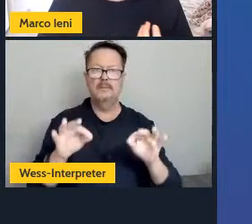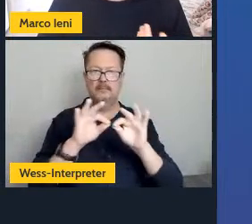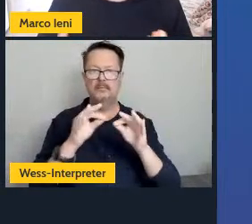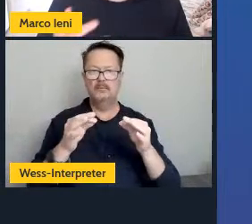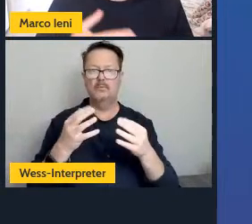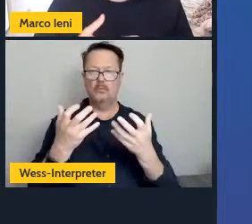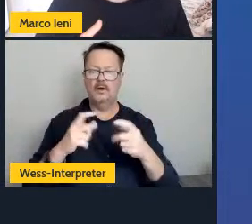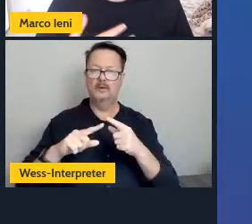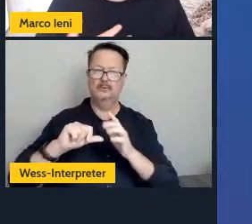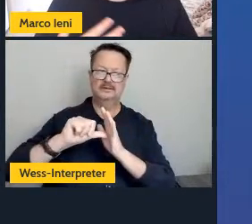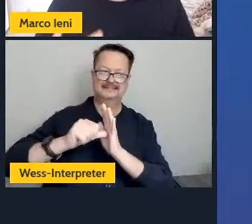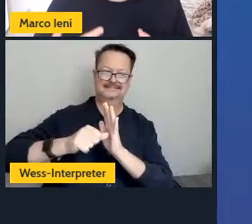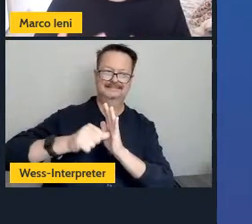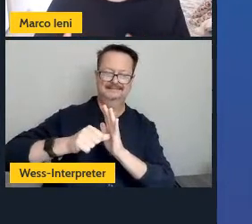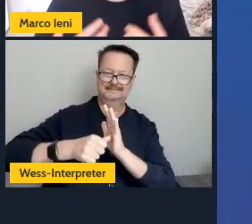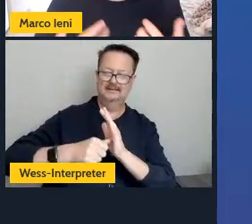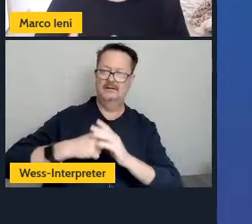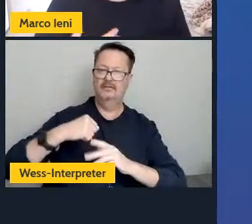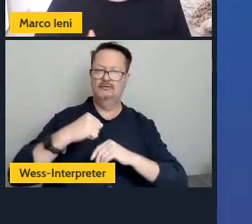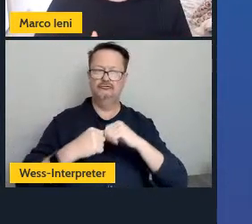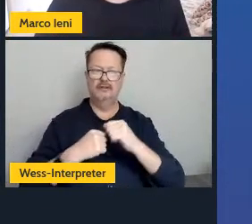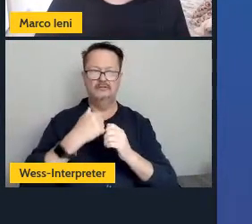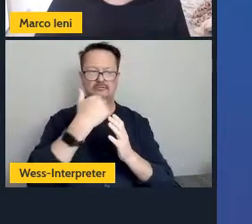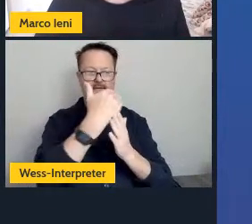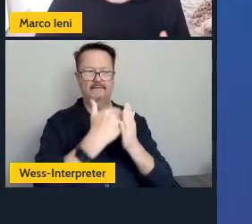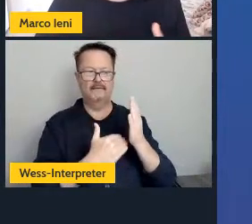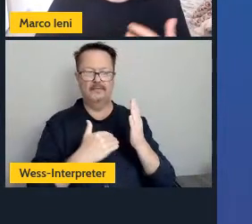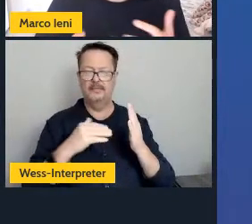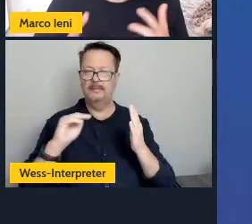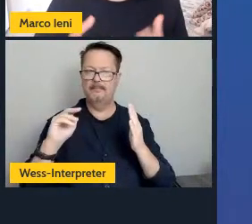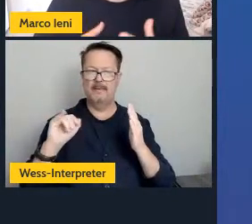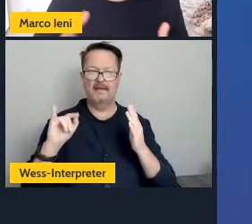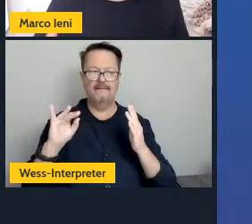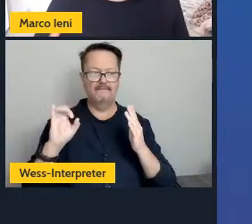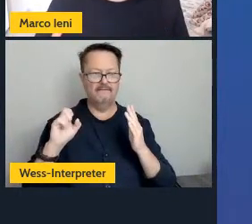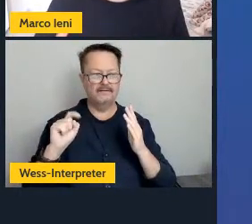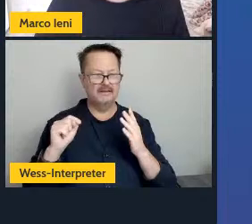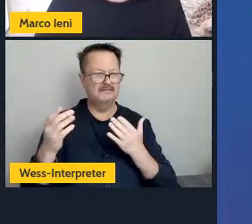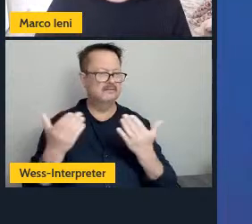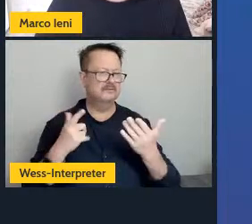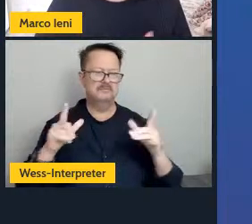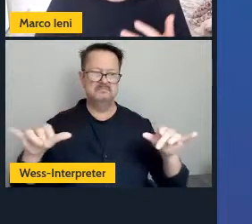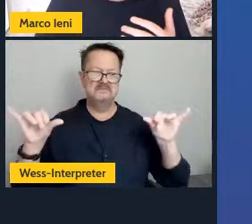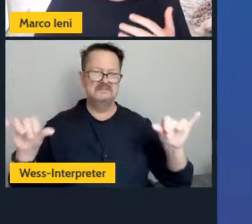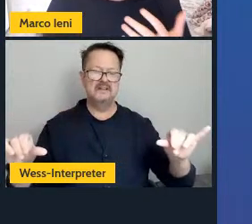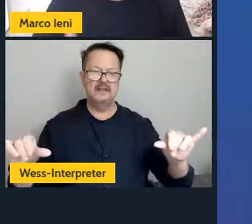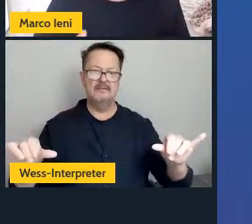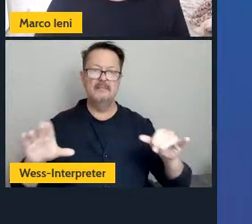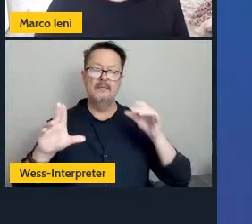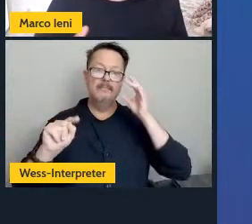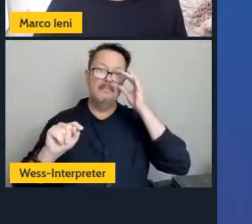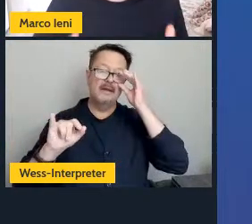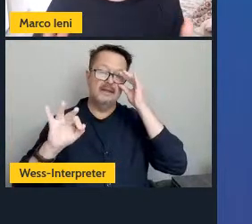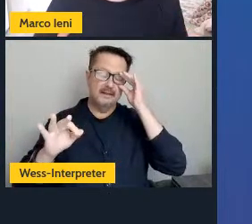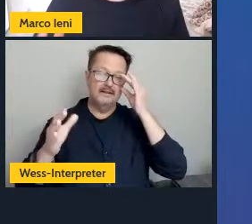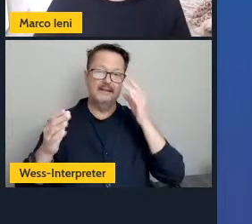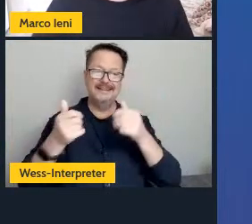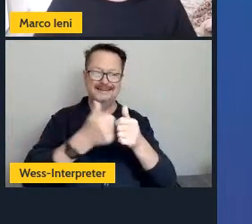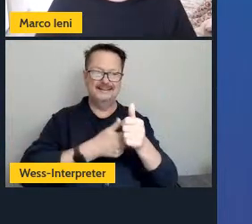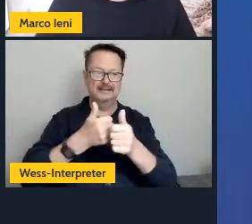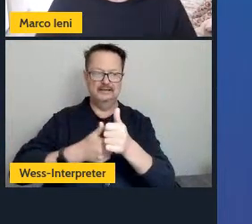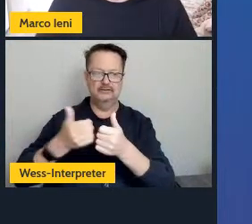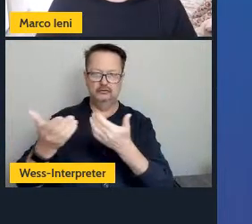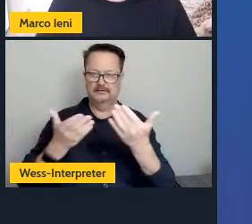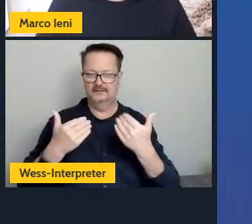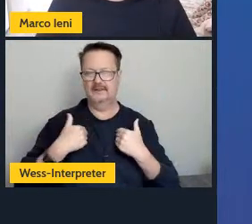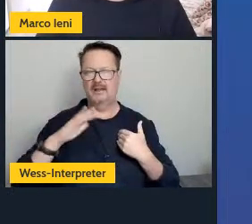is that the structure of the manifests of these services will be the same, but each service will have its own